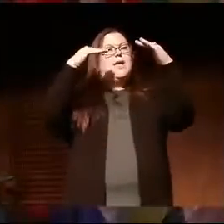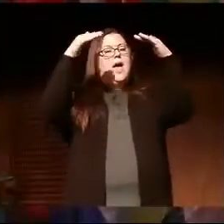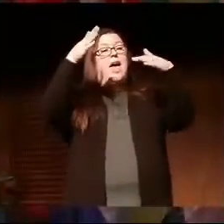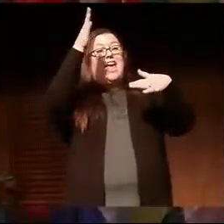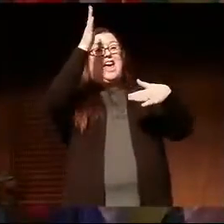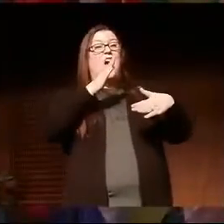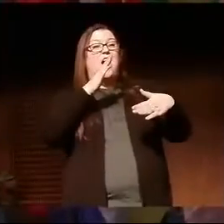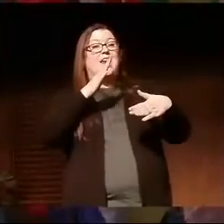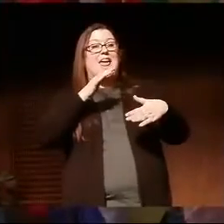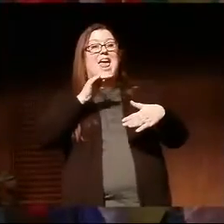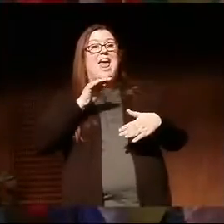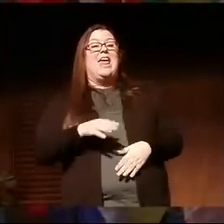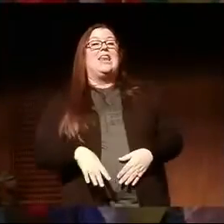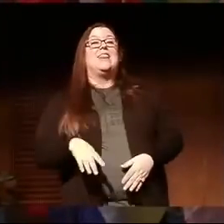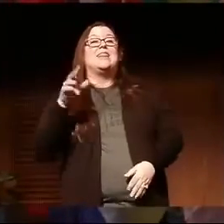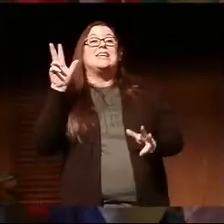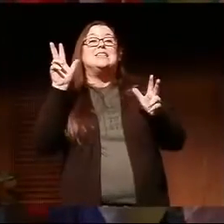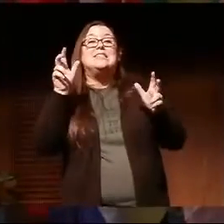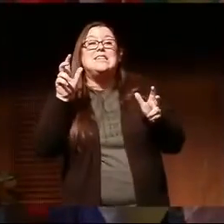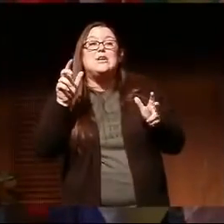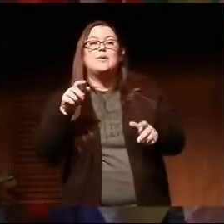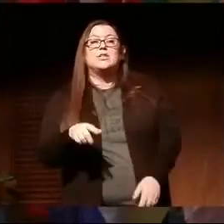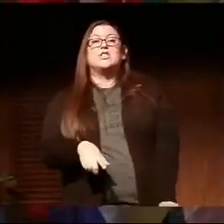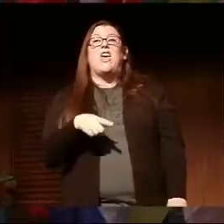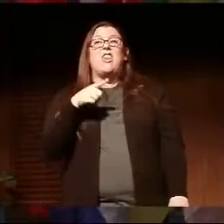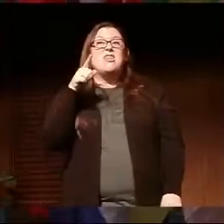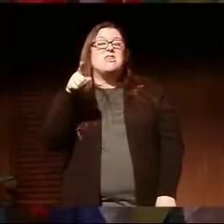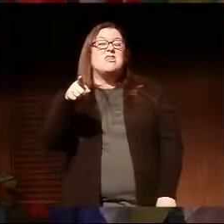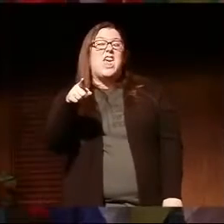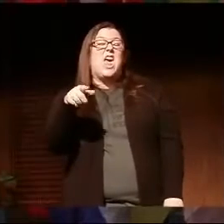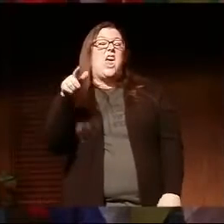chapter 5, verse 7 who recognize this.